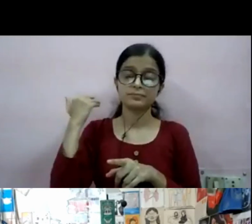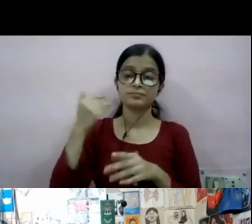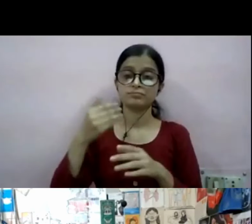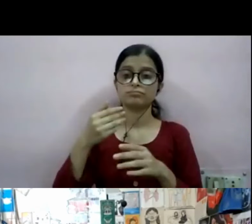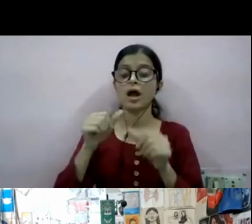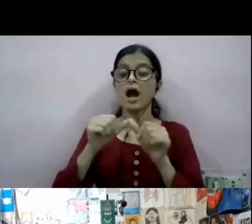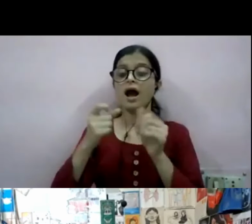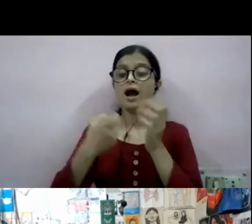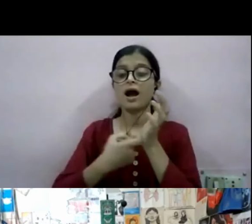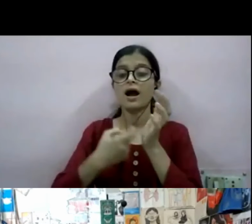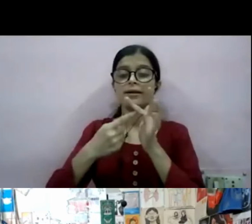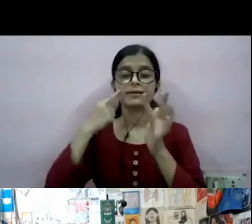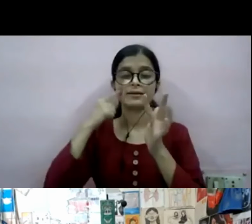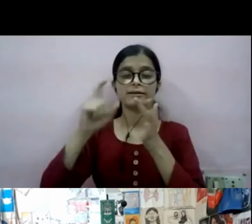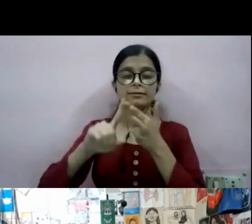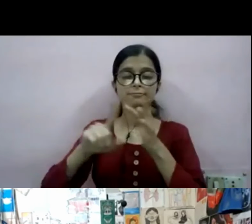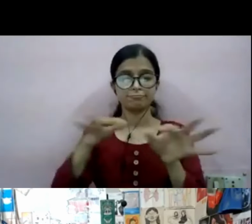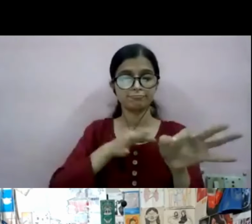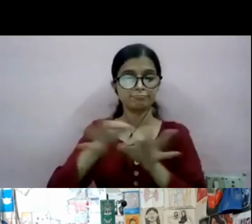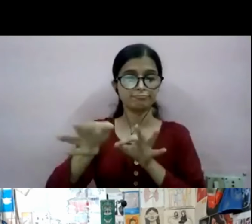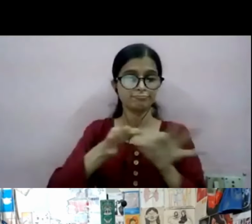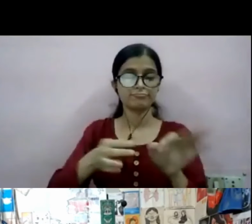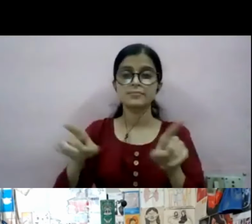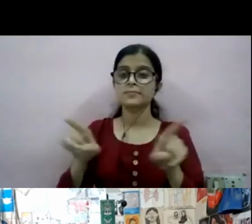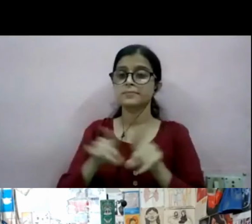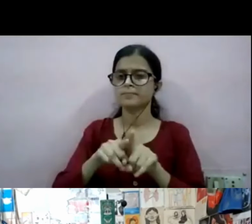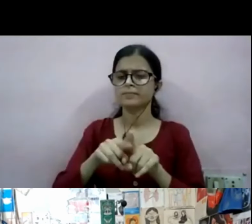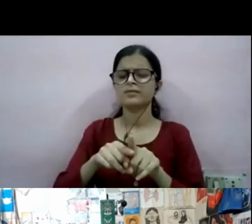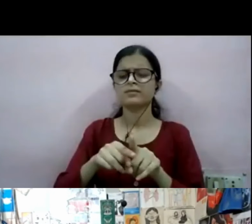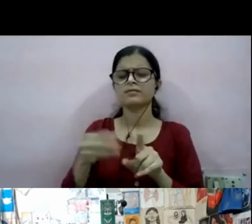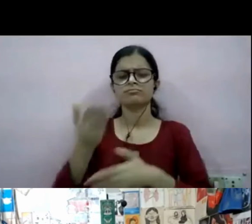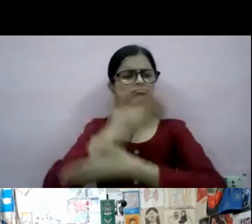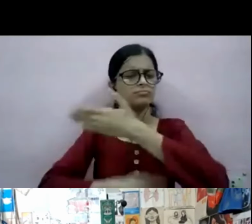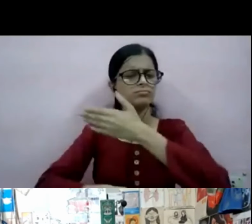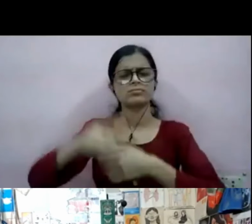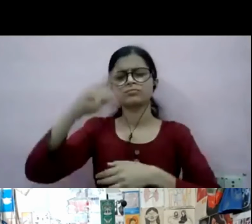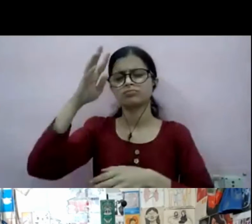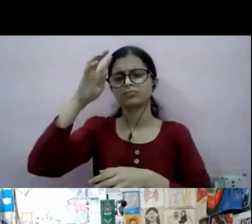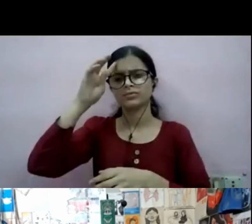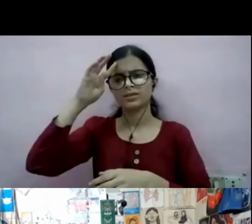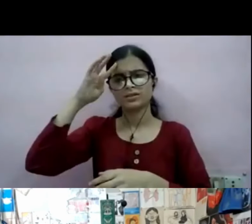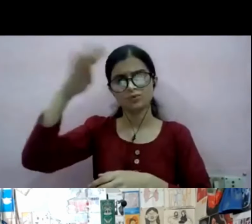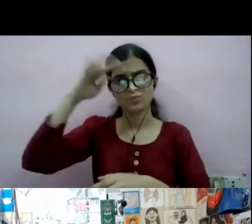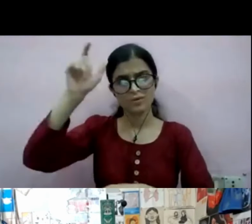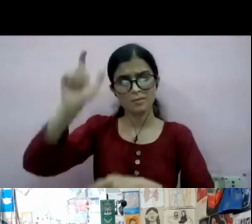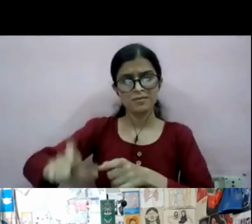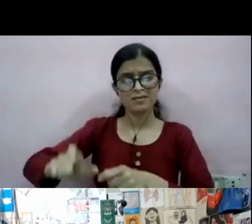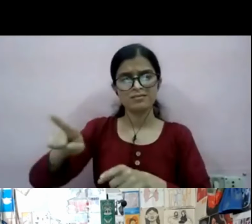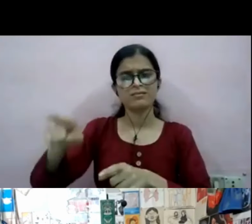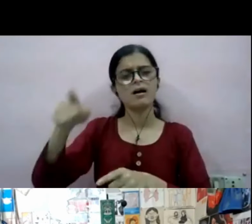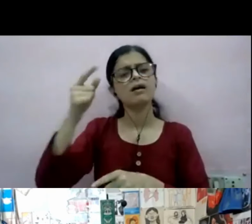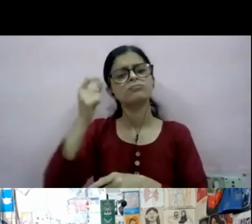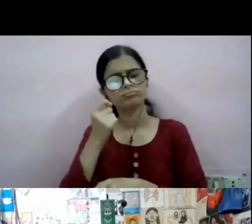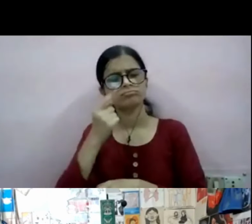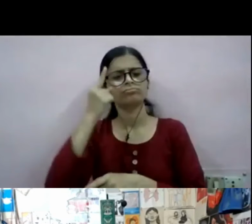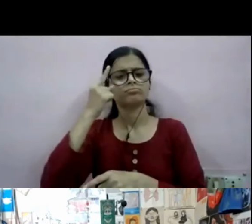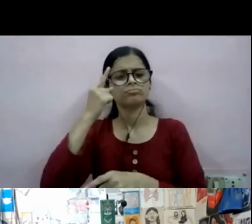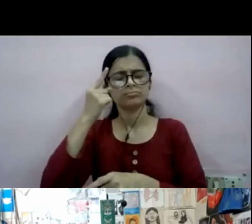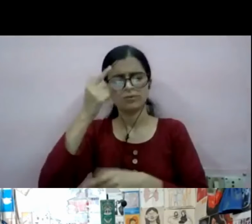elaborates. So, if disability theorists hope to understand and critique the norms of bodily